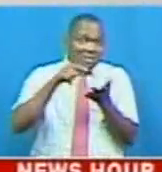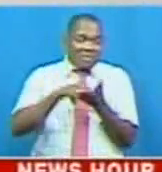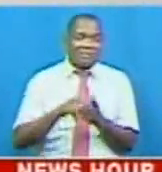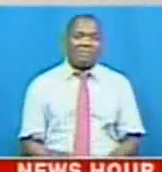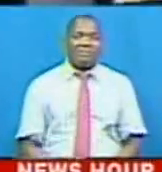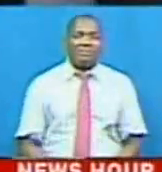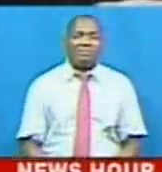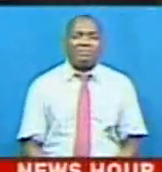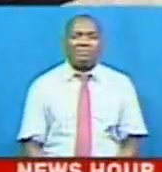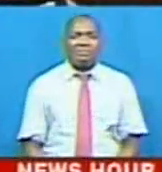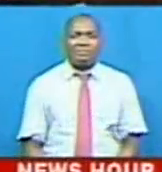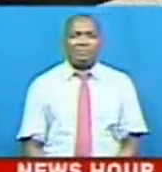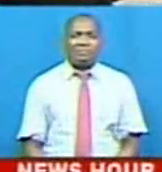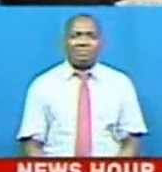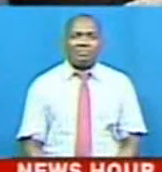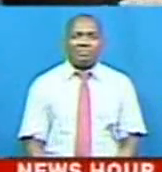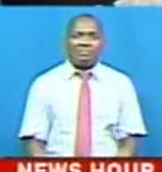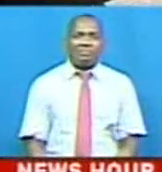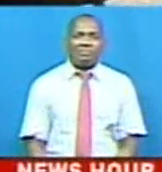be assessed.